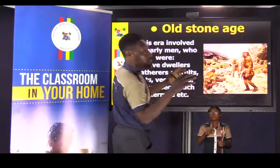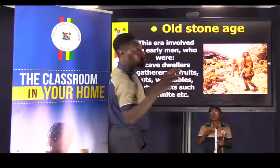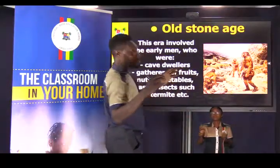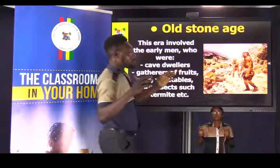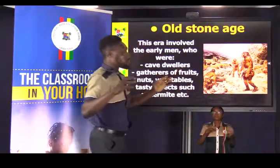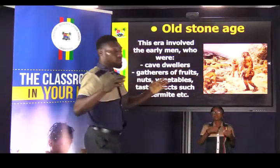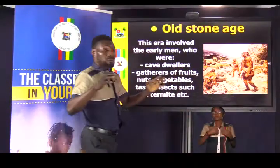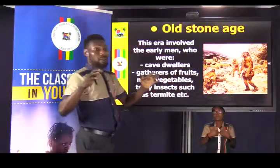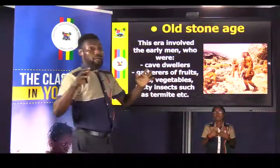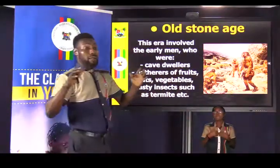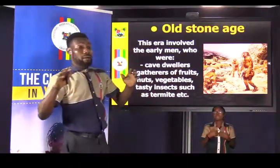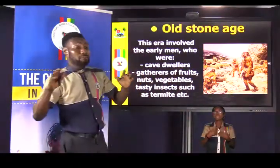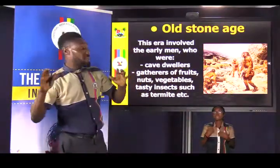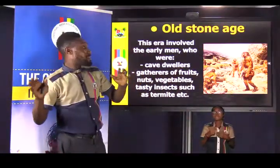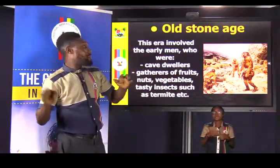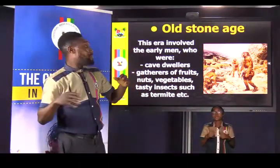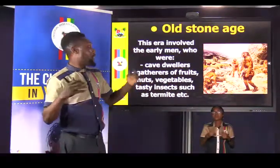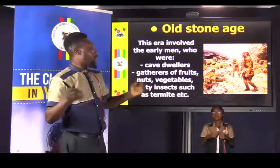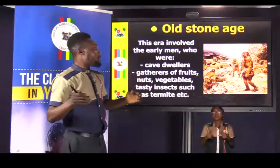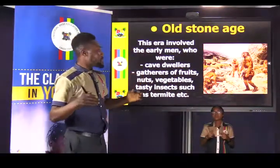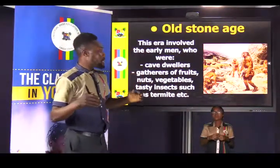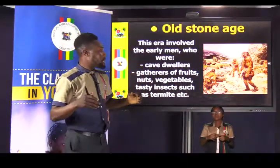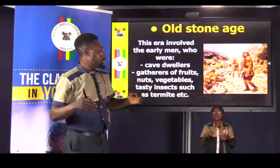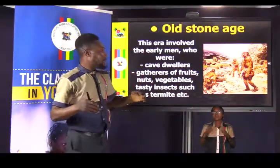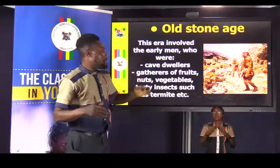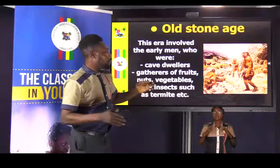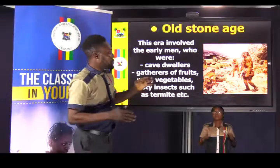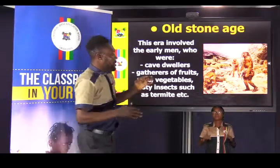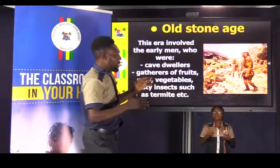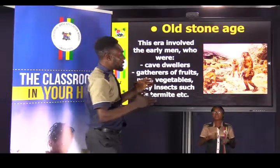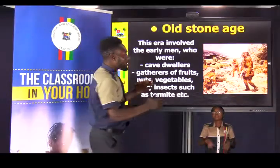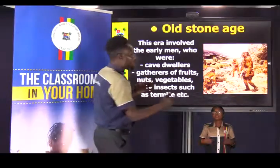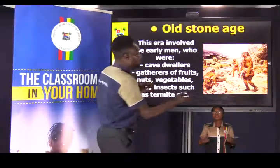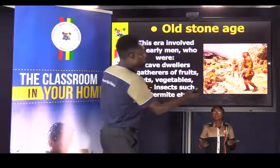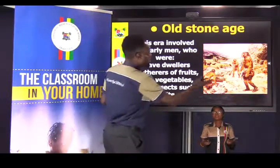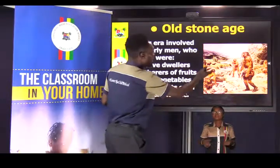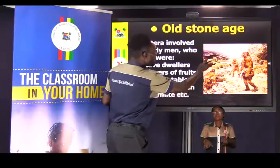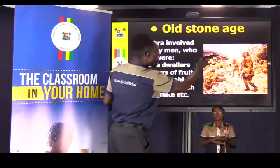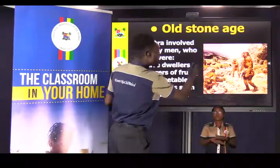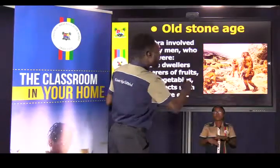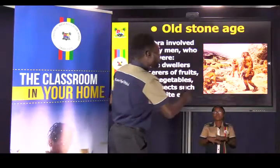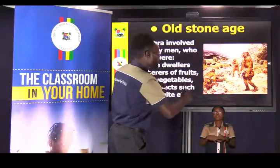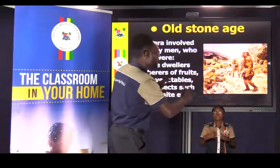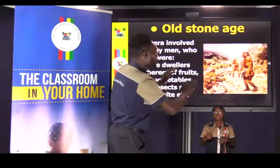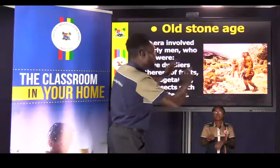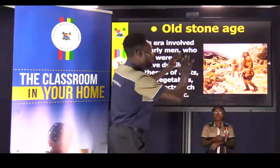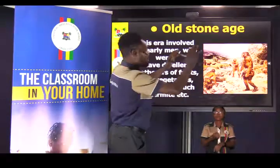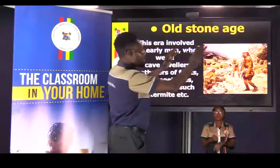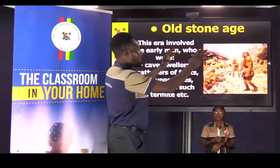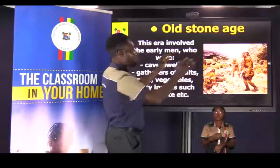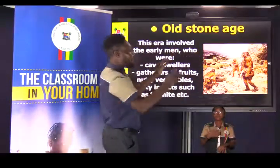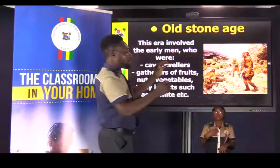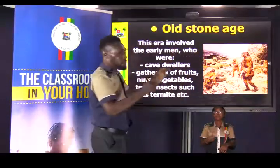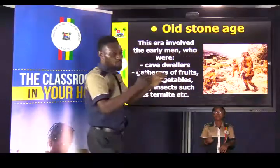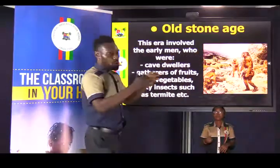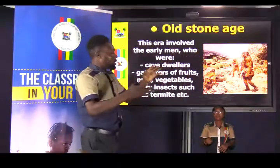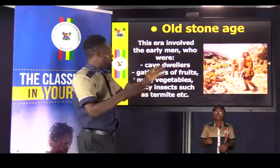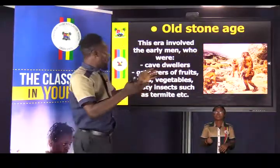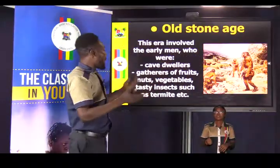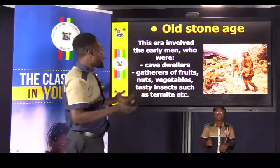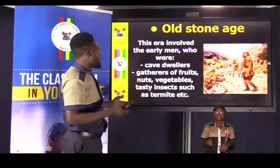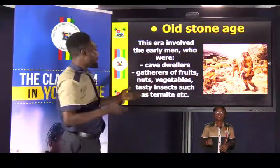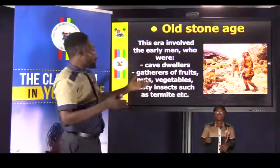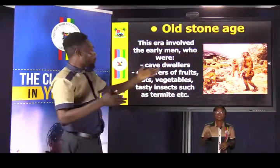have they are different houses. They live at times. They live under the rock. They live in the